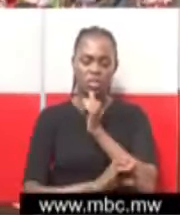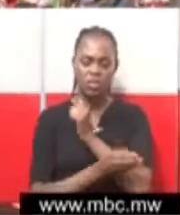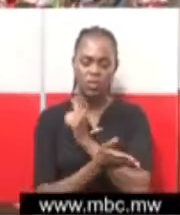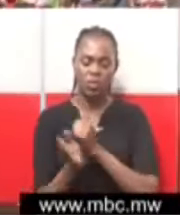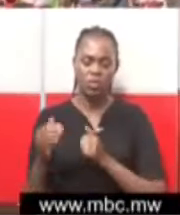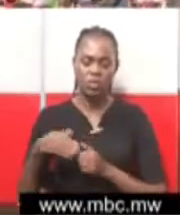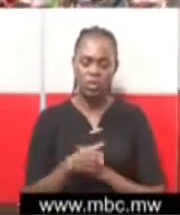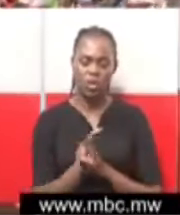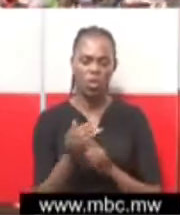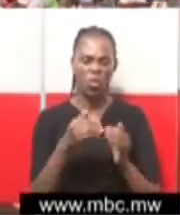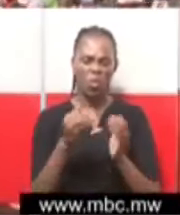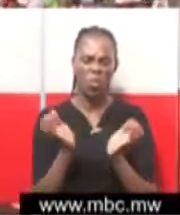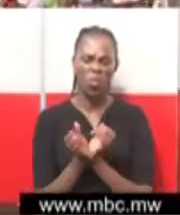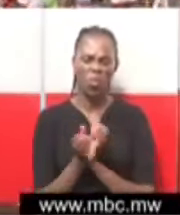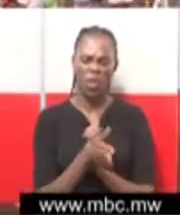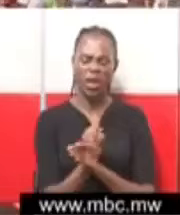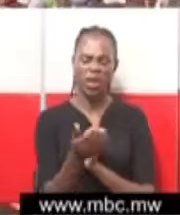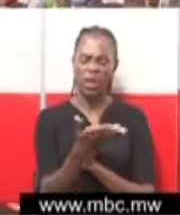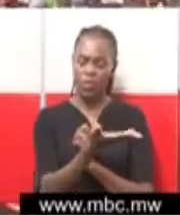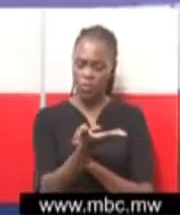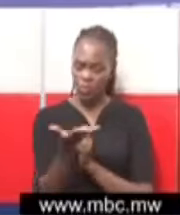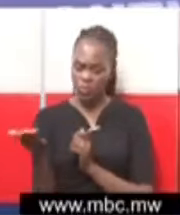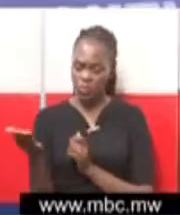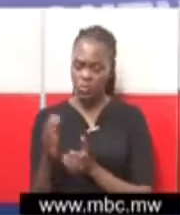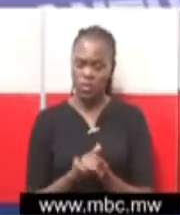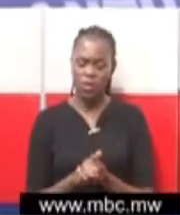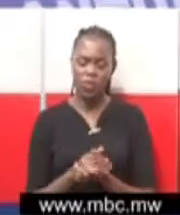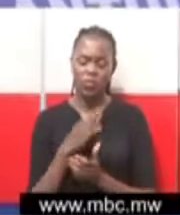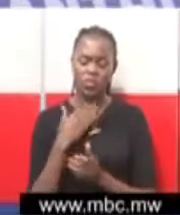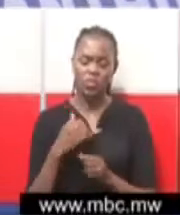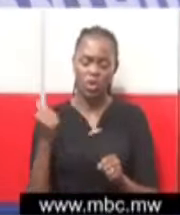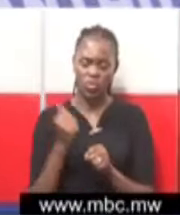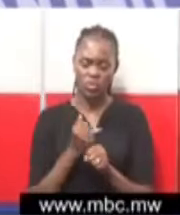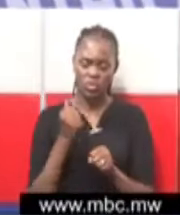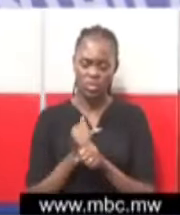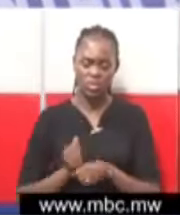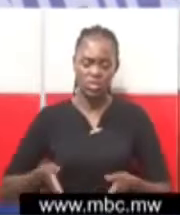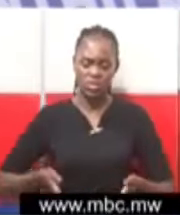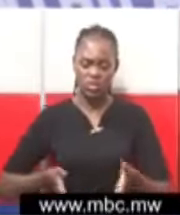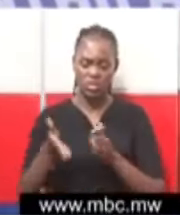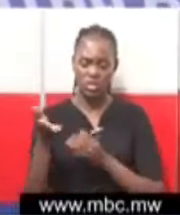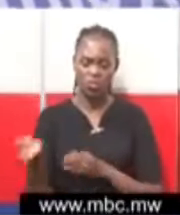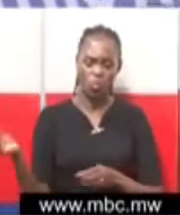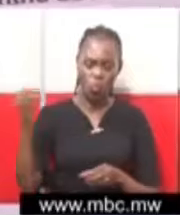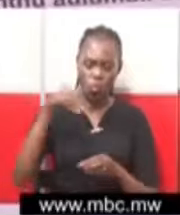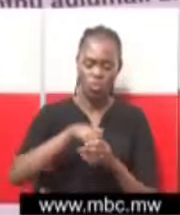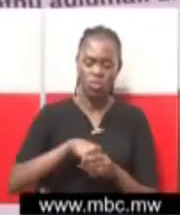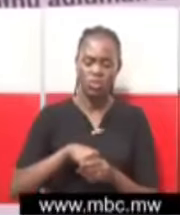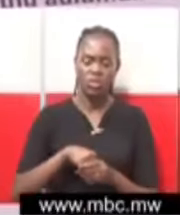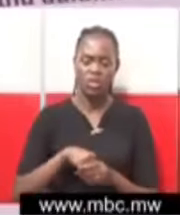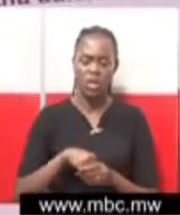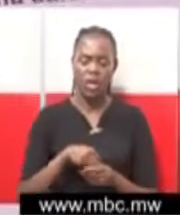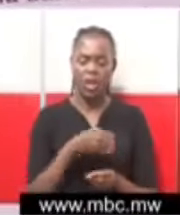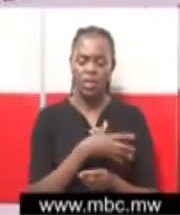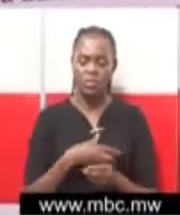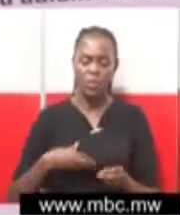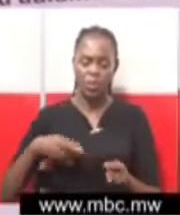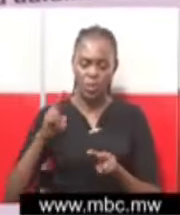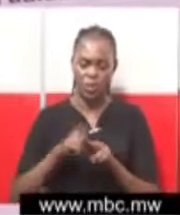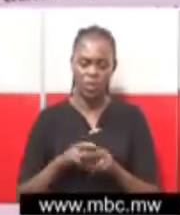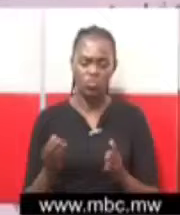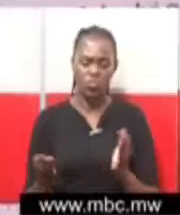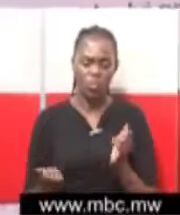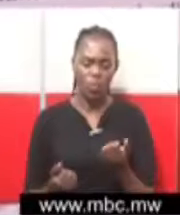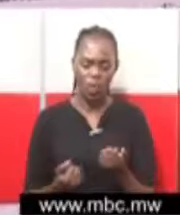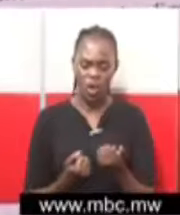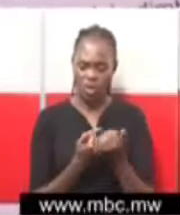political party. All the parties are supposed to use this strategy. So the inclusivity that is there, that is what we are